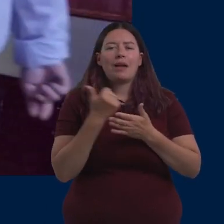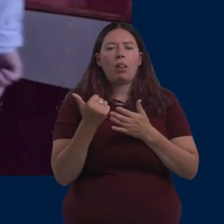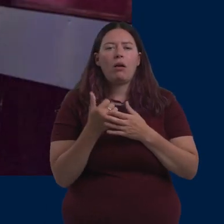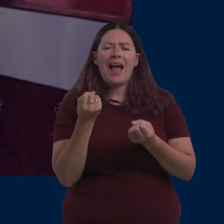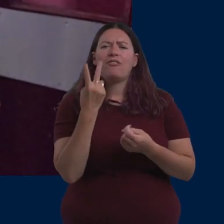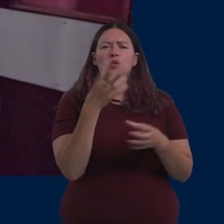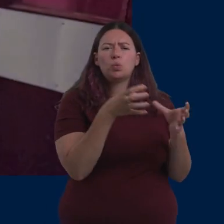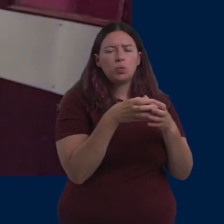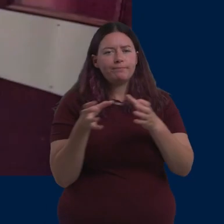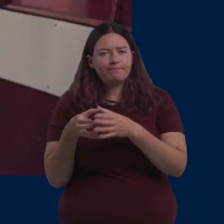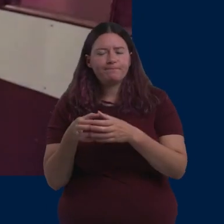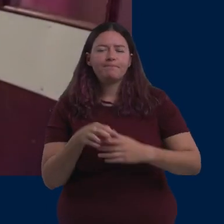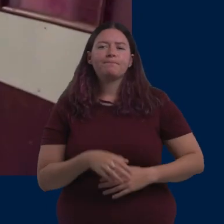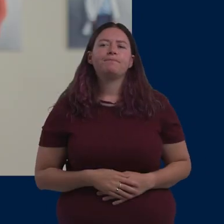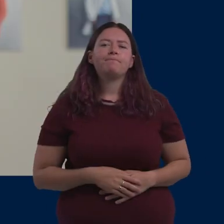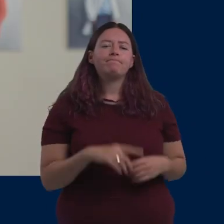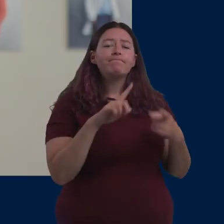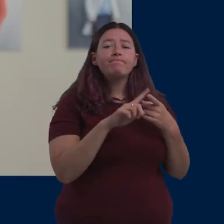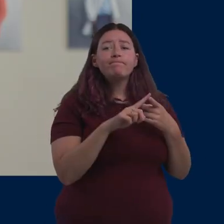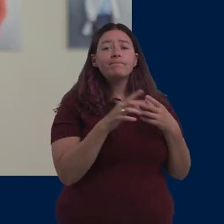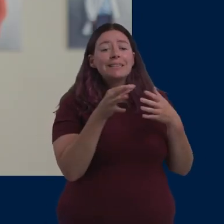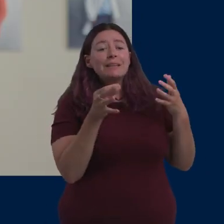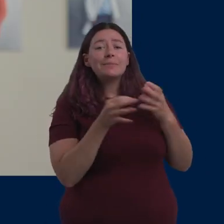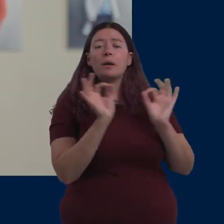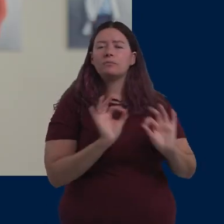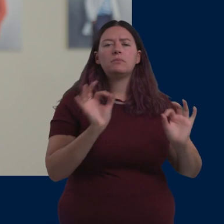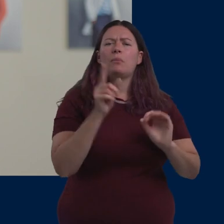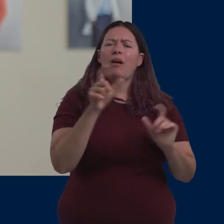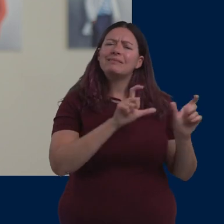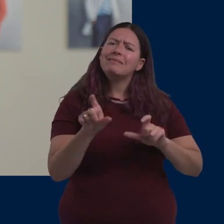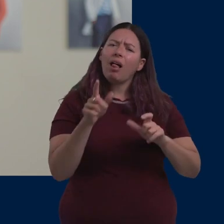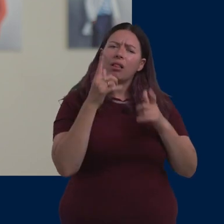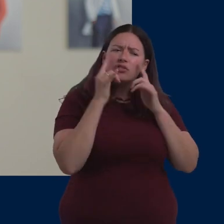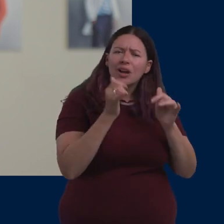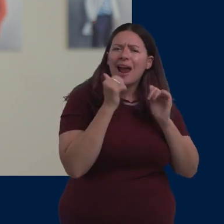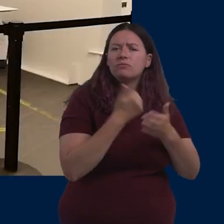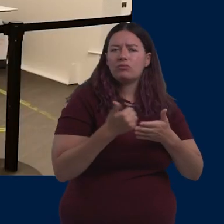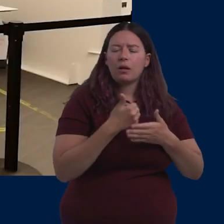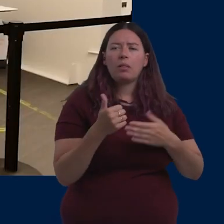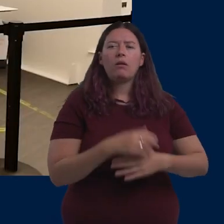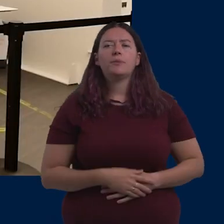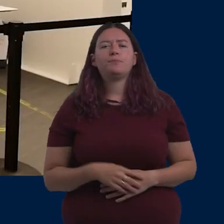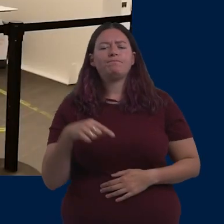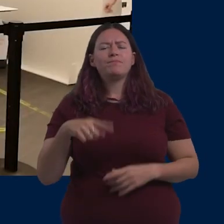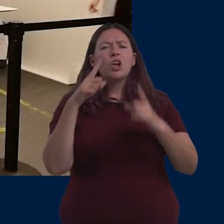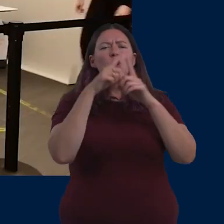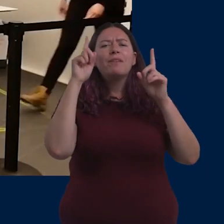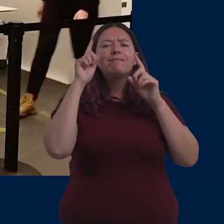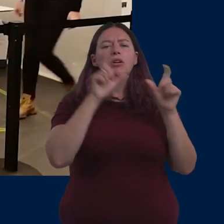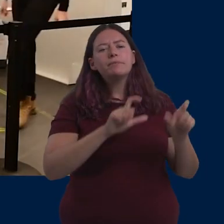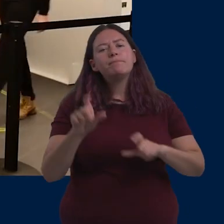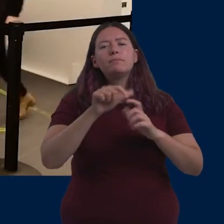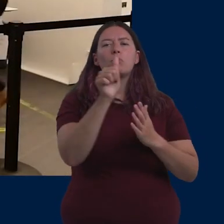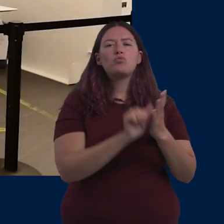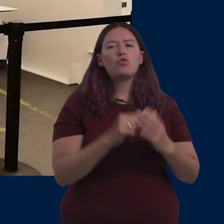into two categories. First, if you don't have symptoms, test yourself regularly. The university has an ongoing program